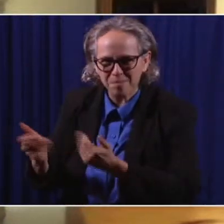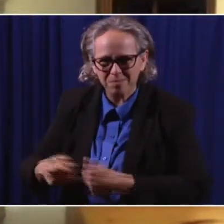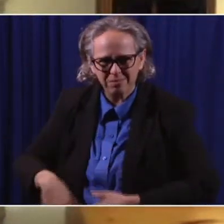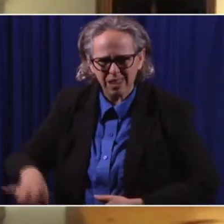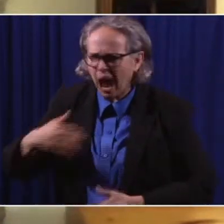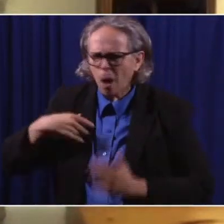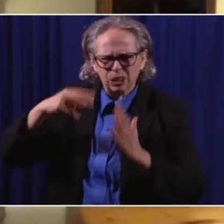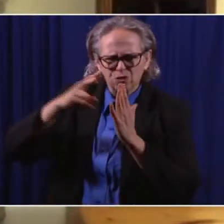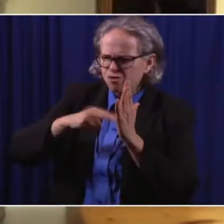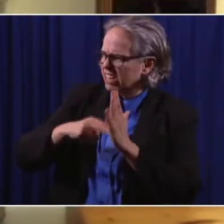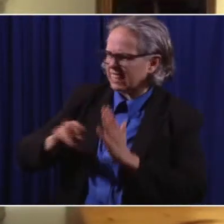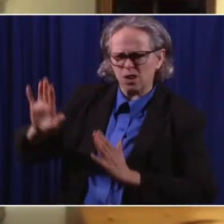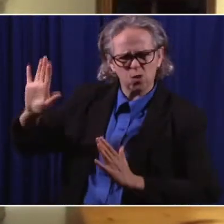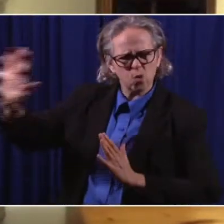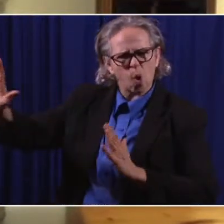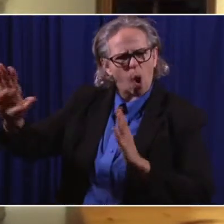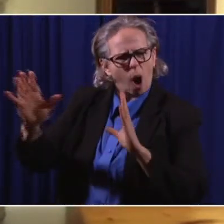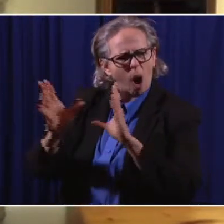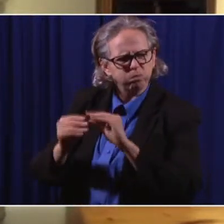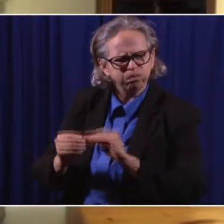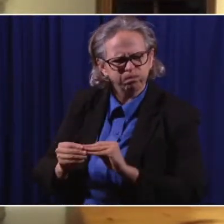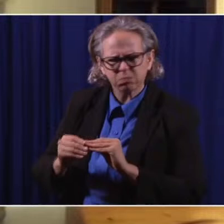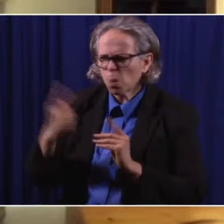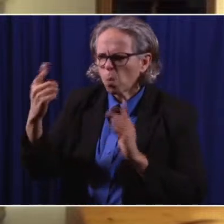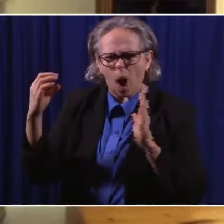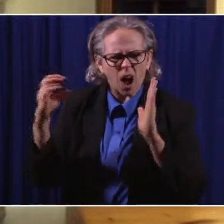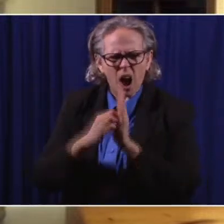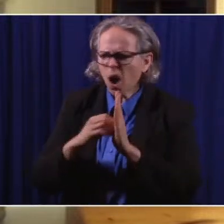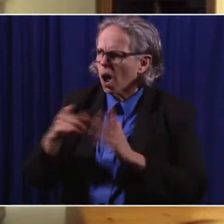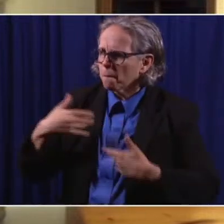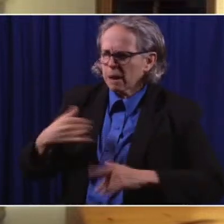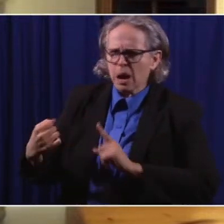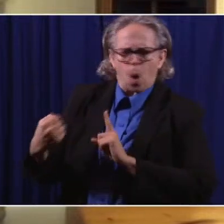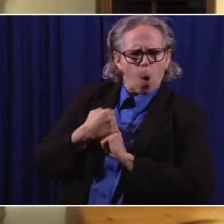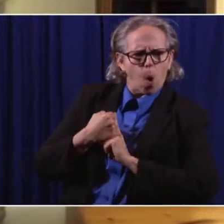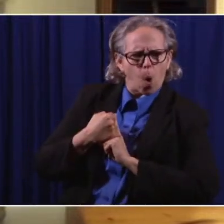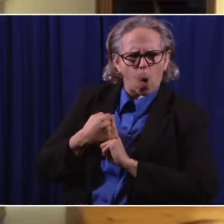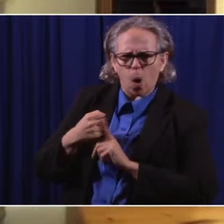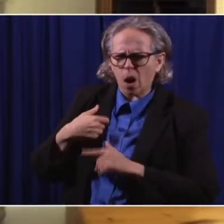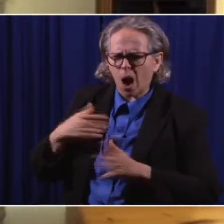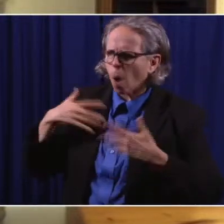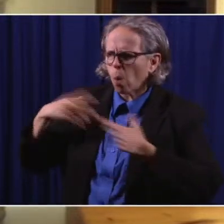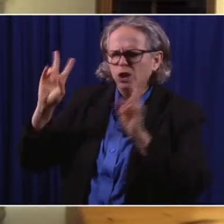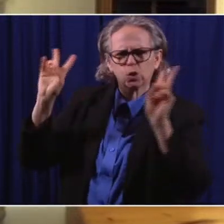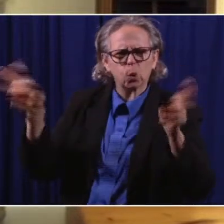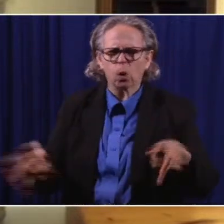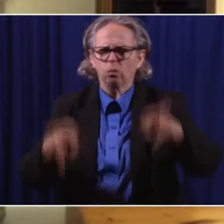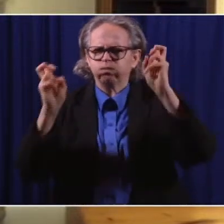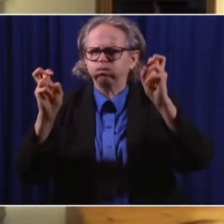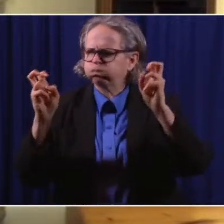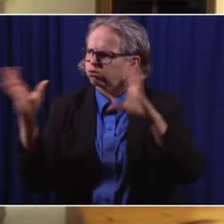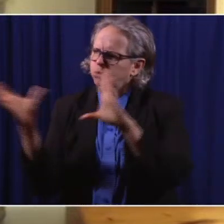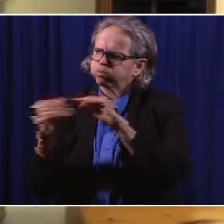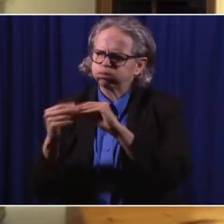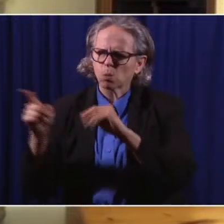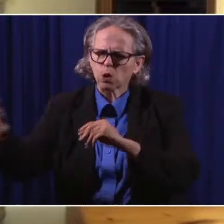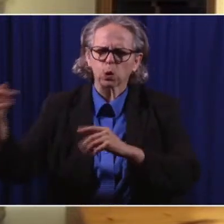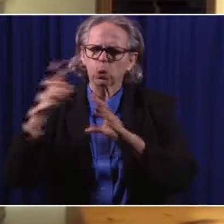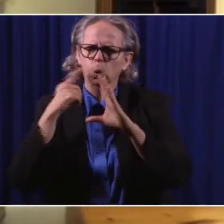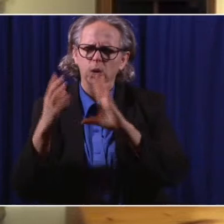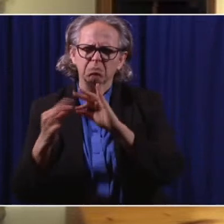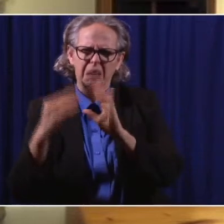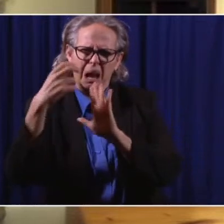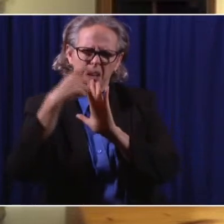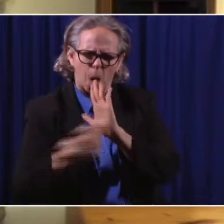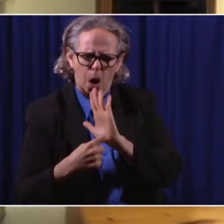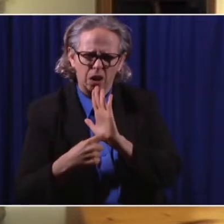so strong. And I'll just read it before I turn it over to you. This is your